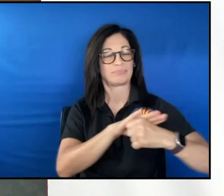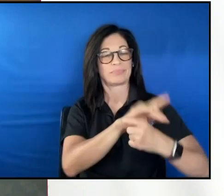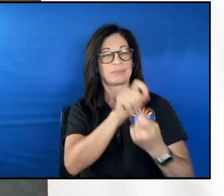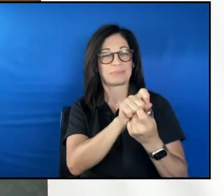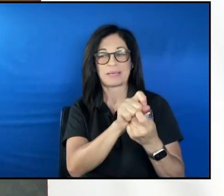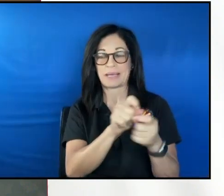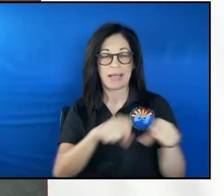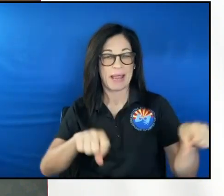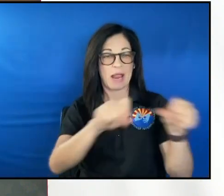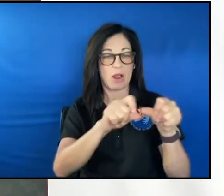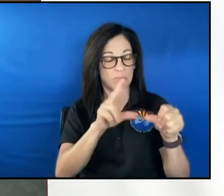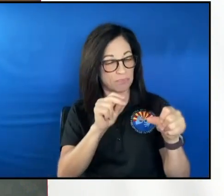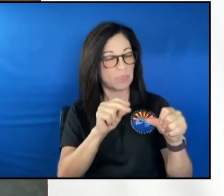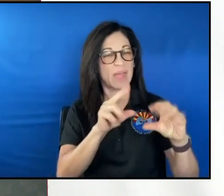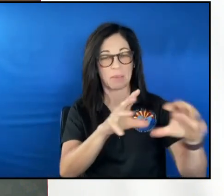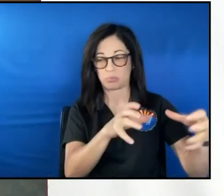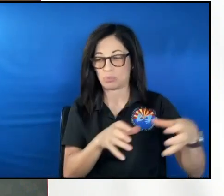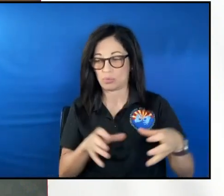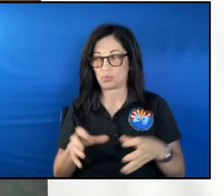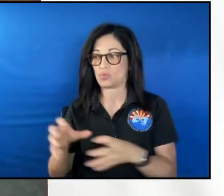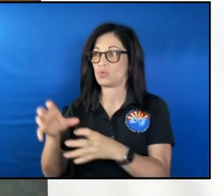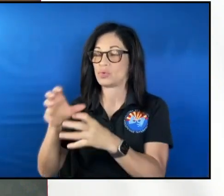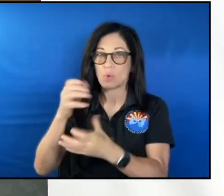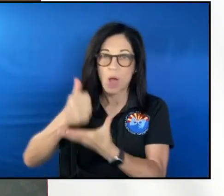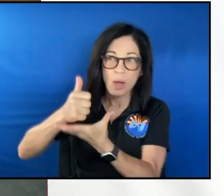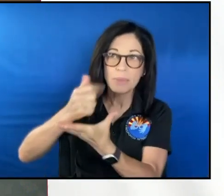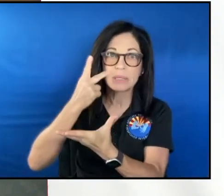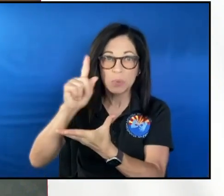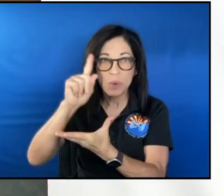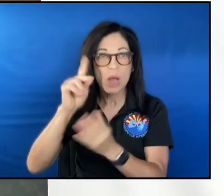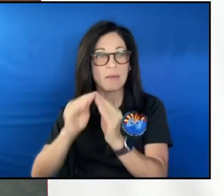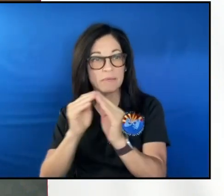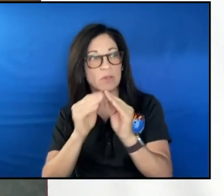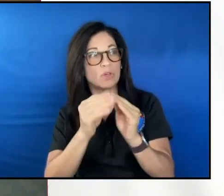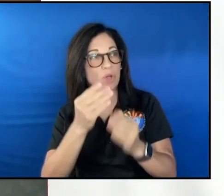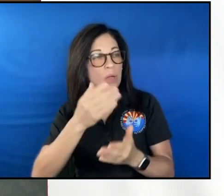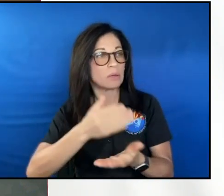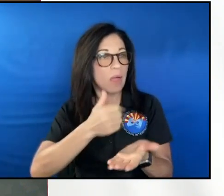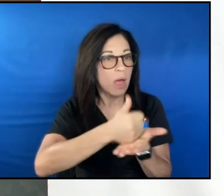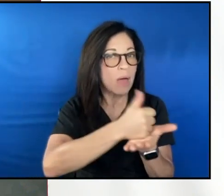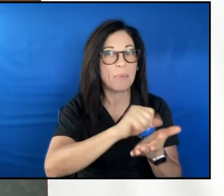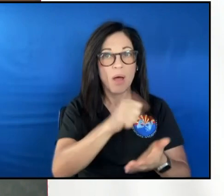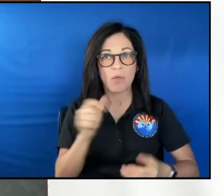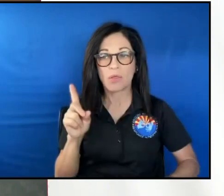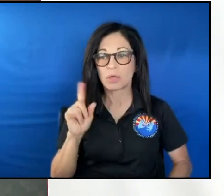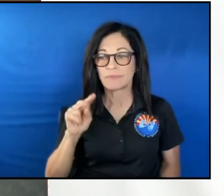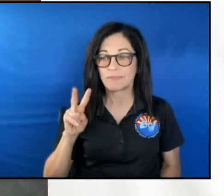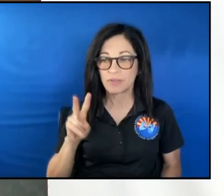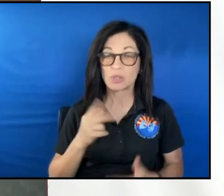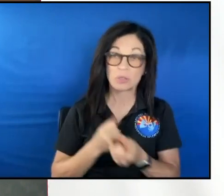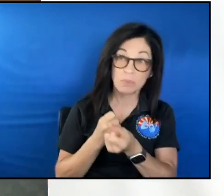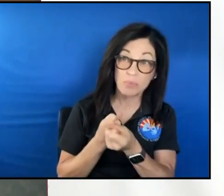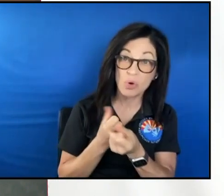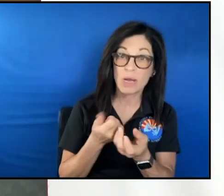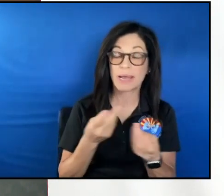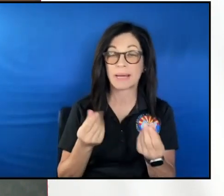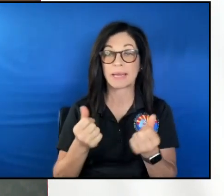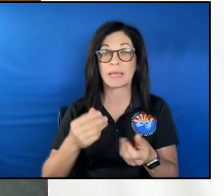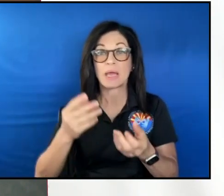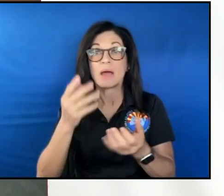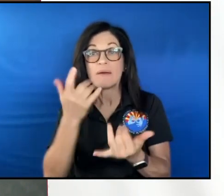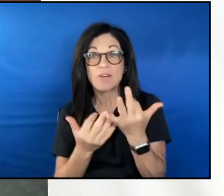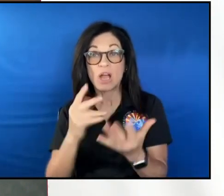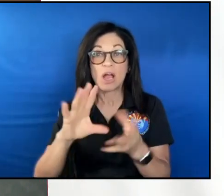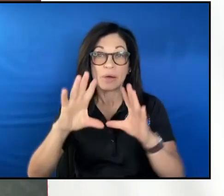so they're mobile. They're just helping out all the other divisions with support as far as any suppression repair efforts